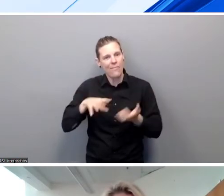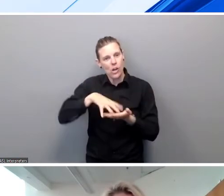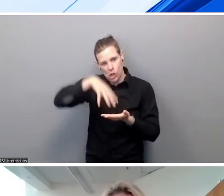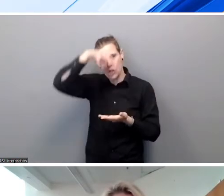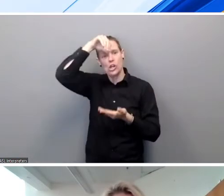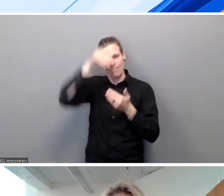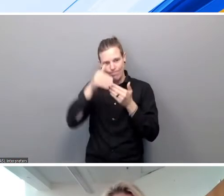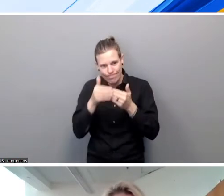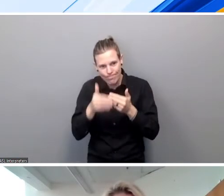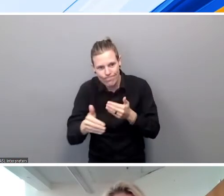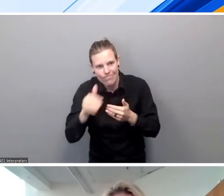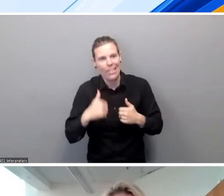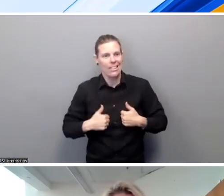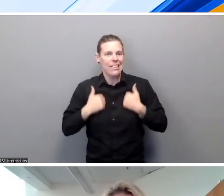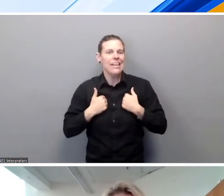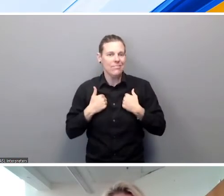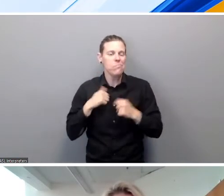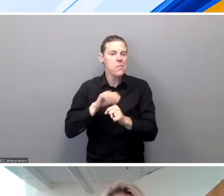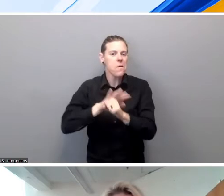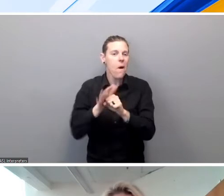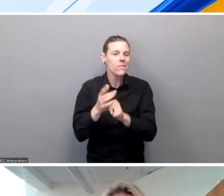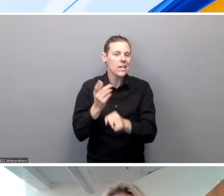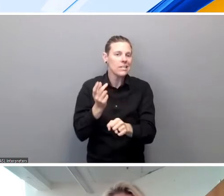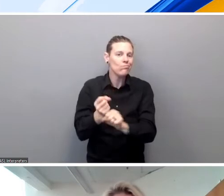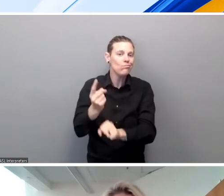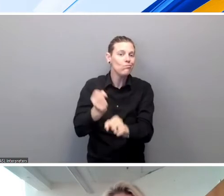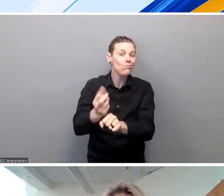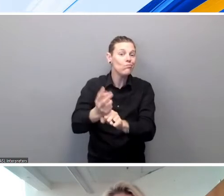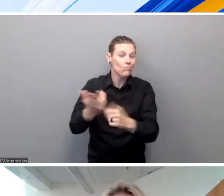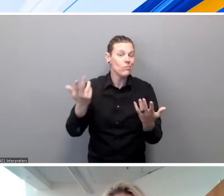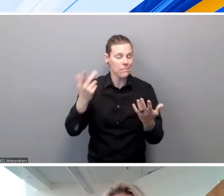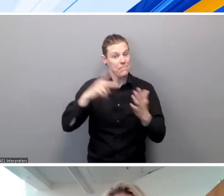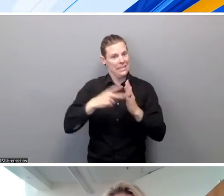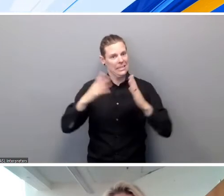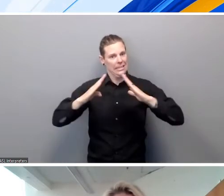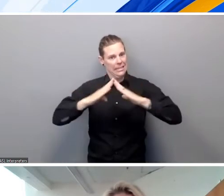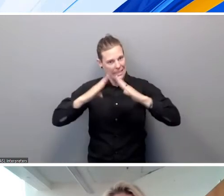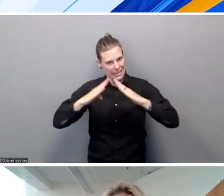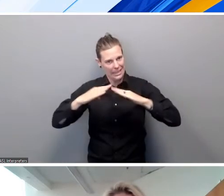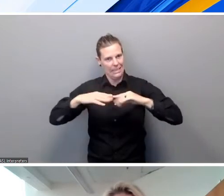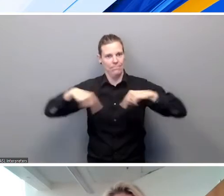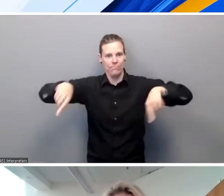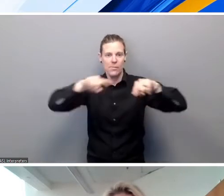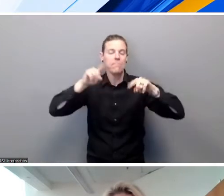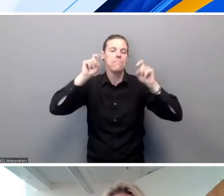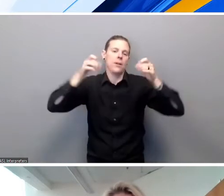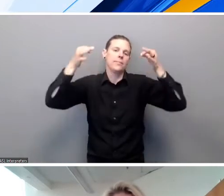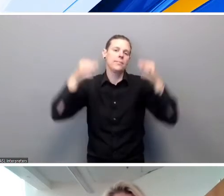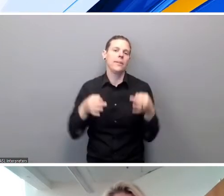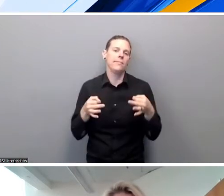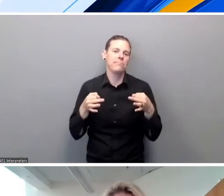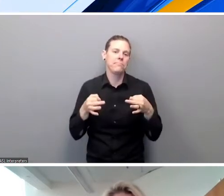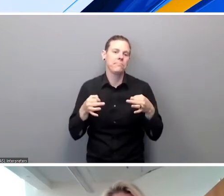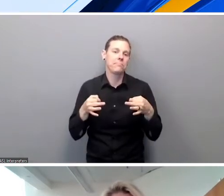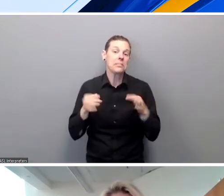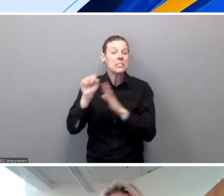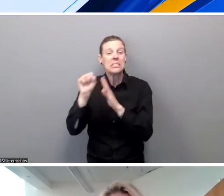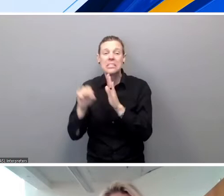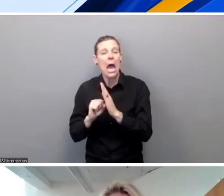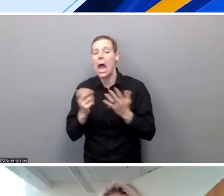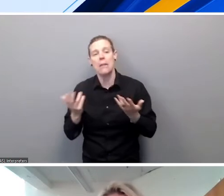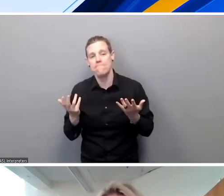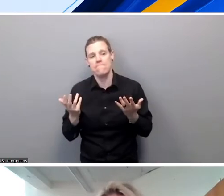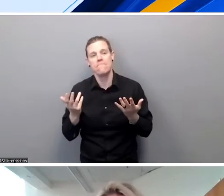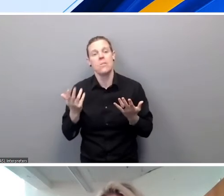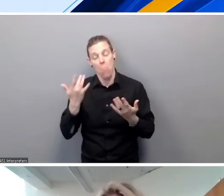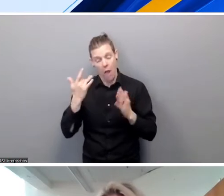and localities to step up and decide what they want to do in their own areas to increase safety,